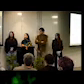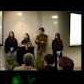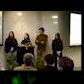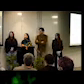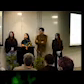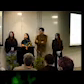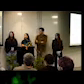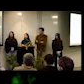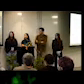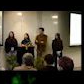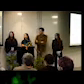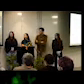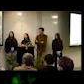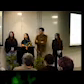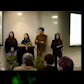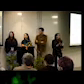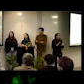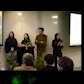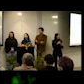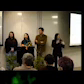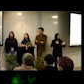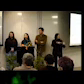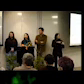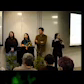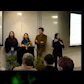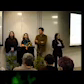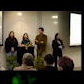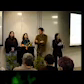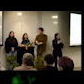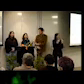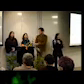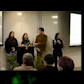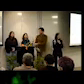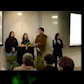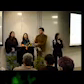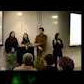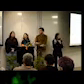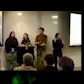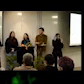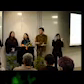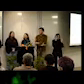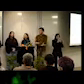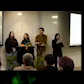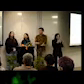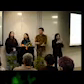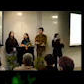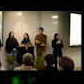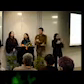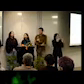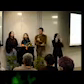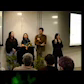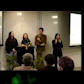And Anonymous asks, how do we deep sleep? Does dreaming mean we sleep deeply?